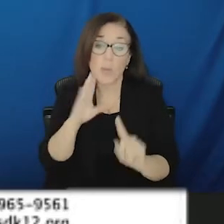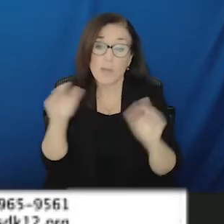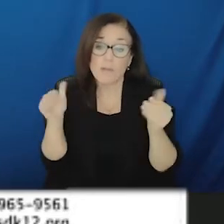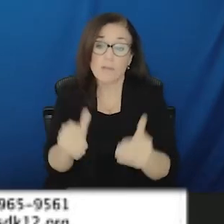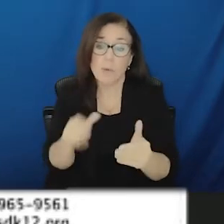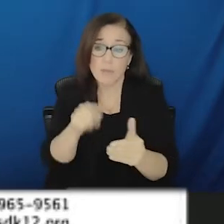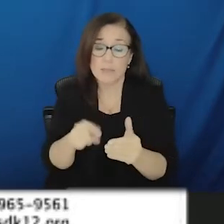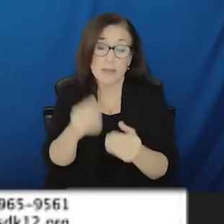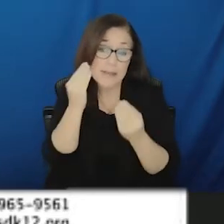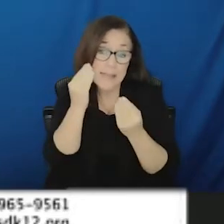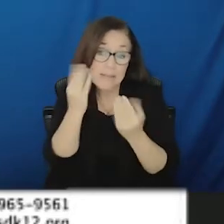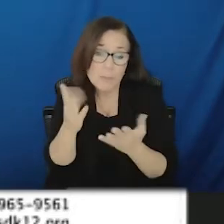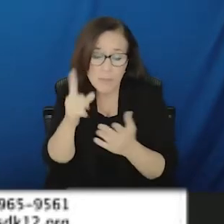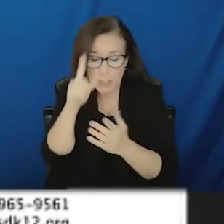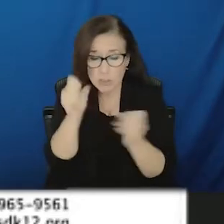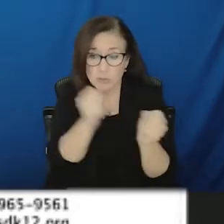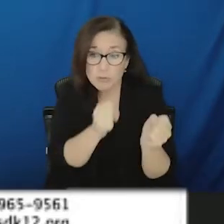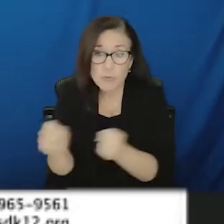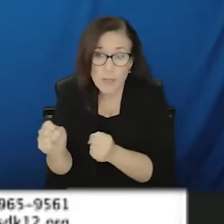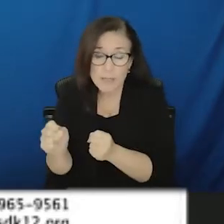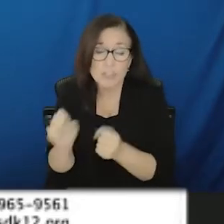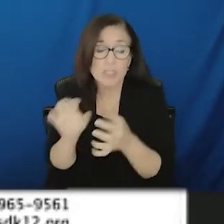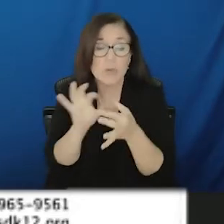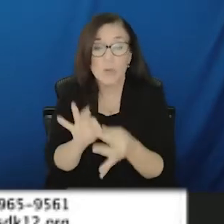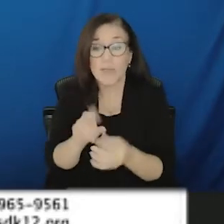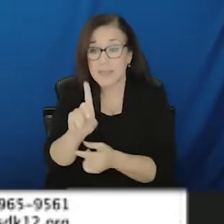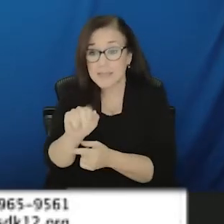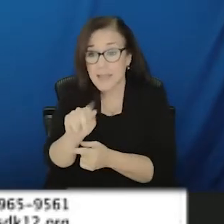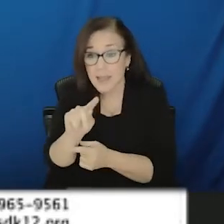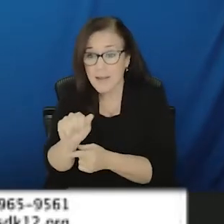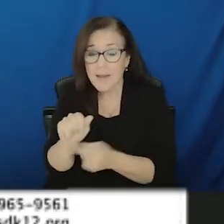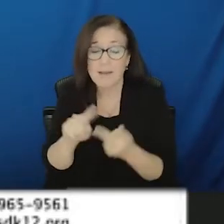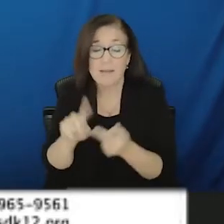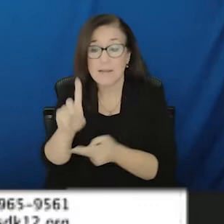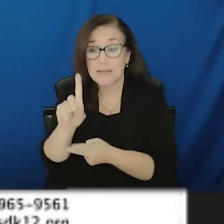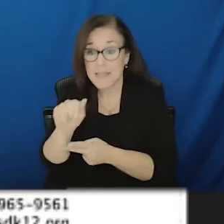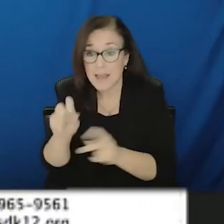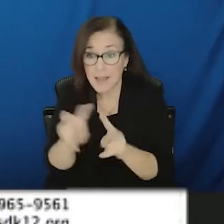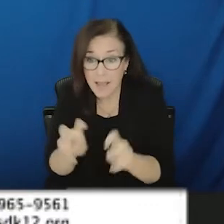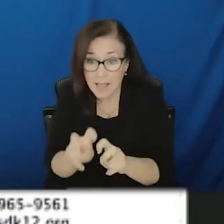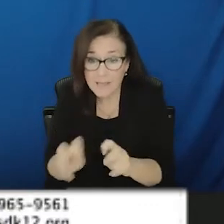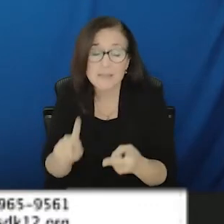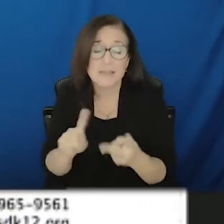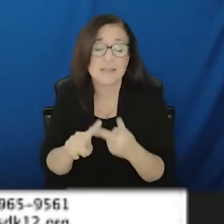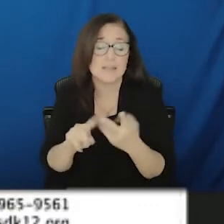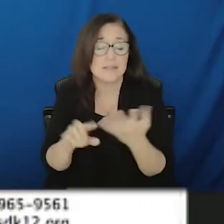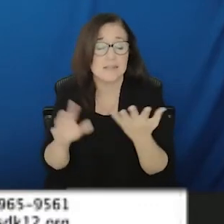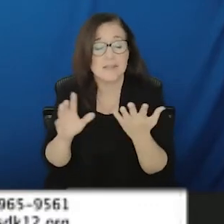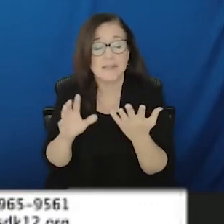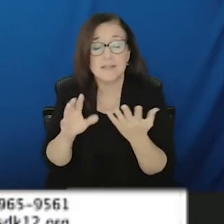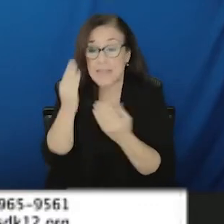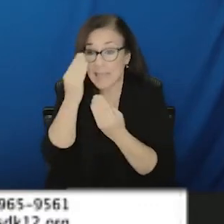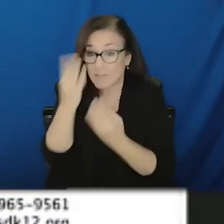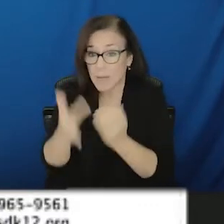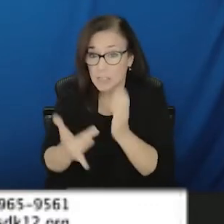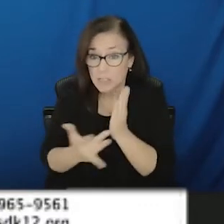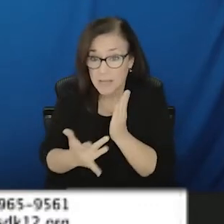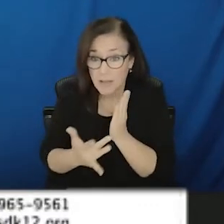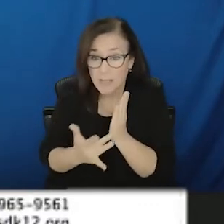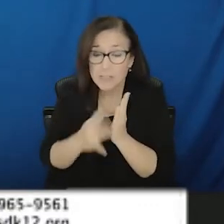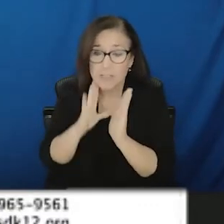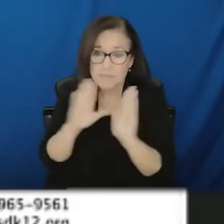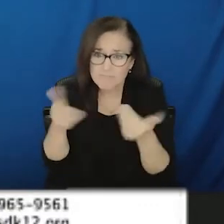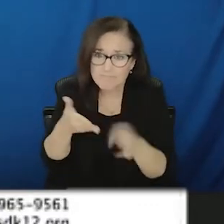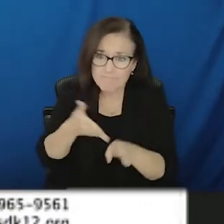information strategy around data analysis, data analytics, information technology, and